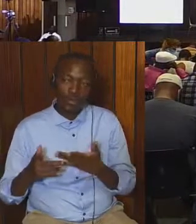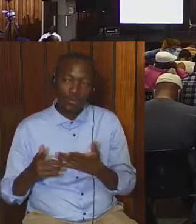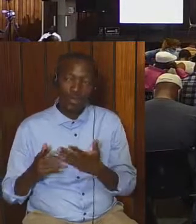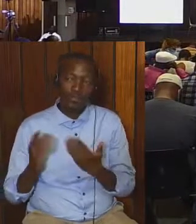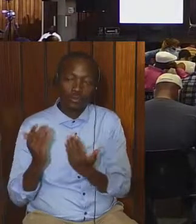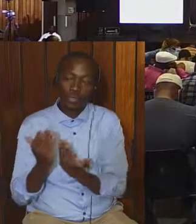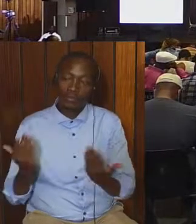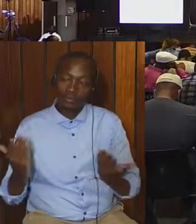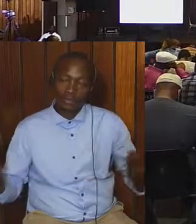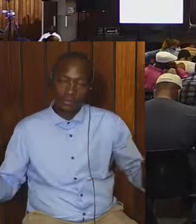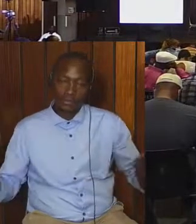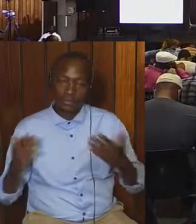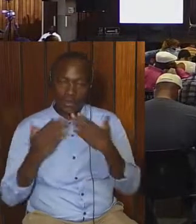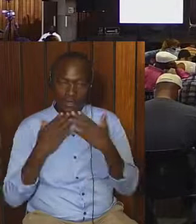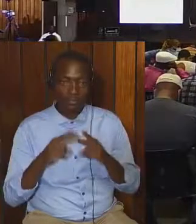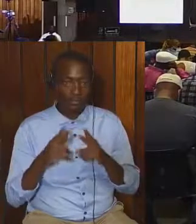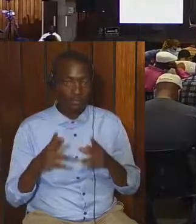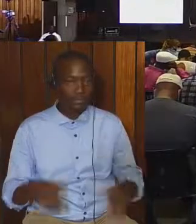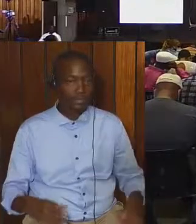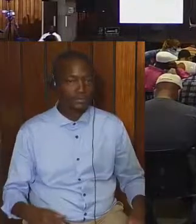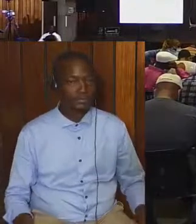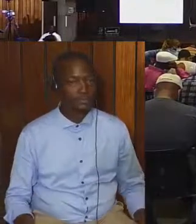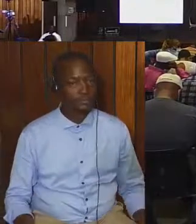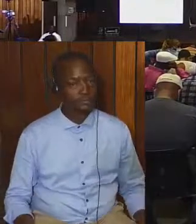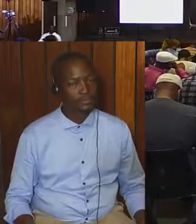barriers? Thanks very much.